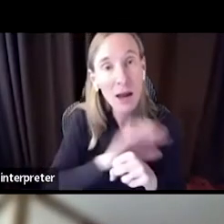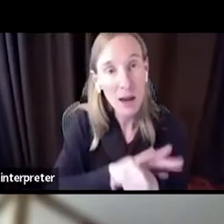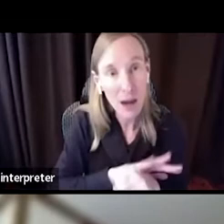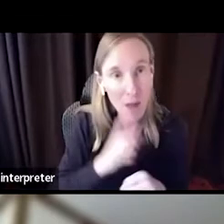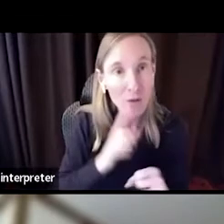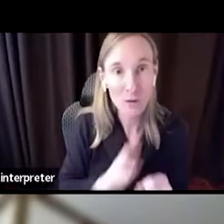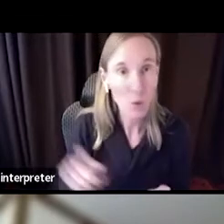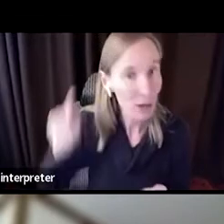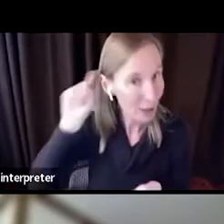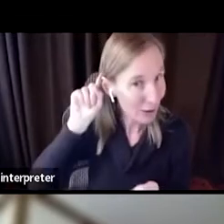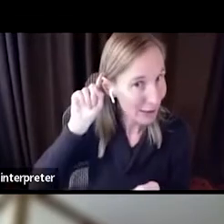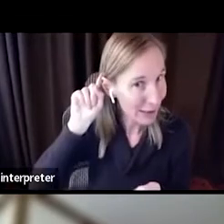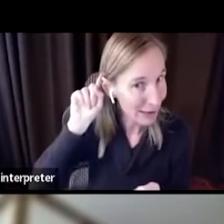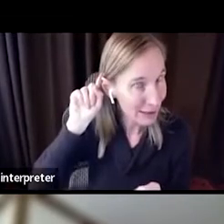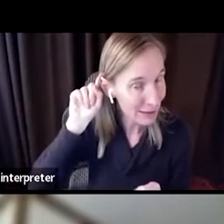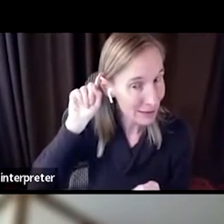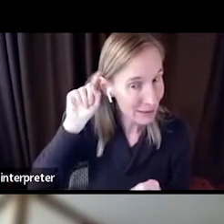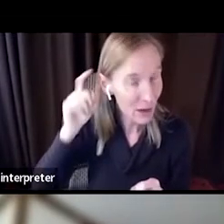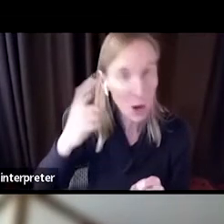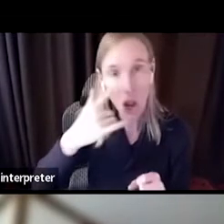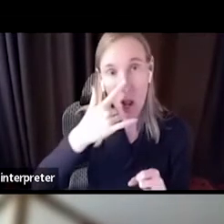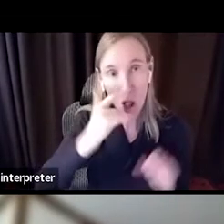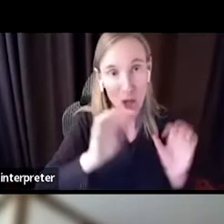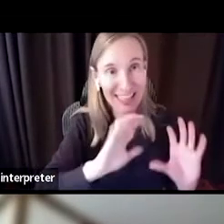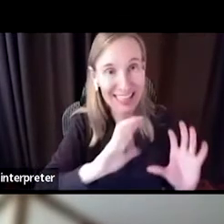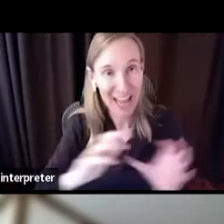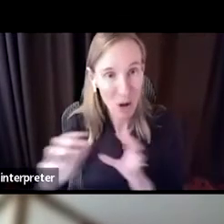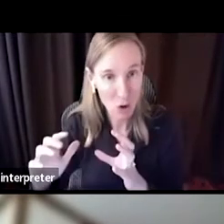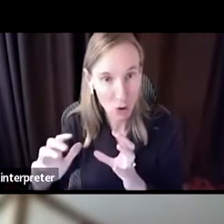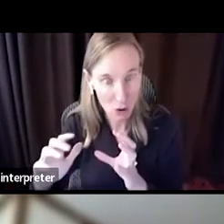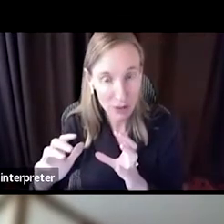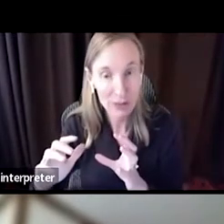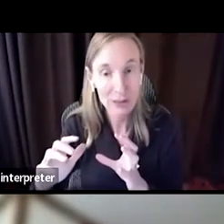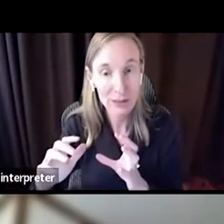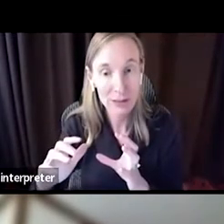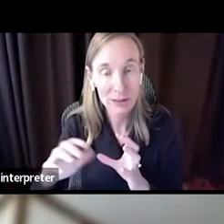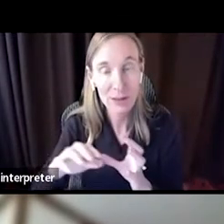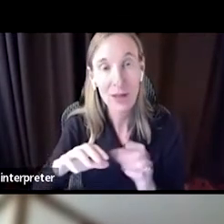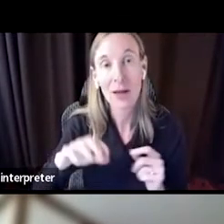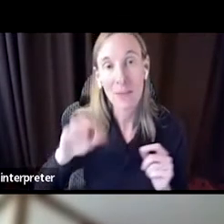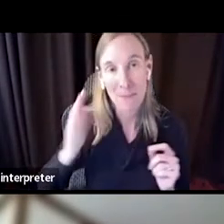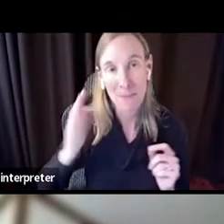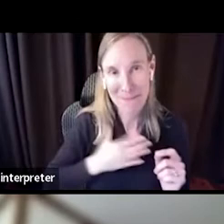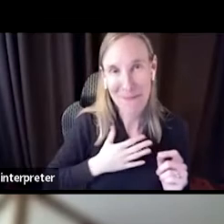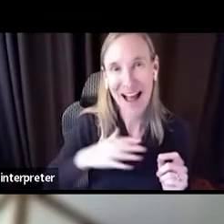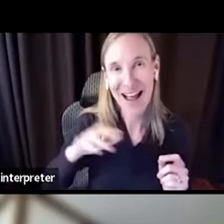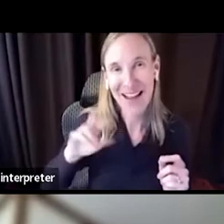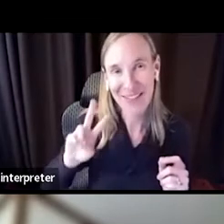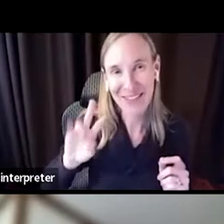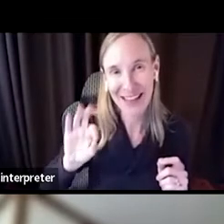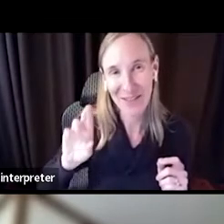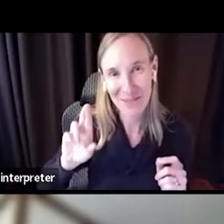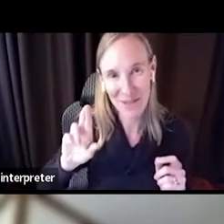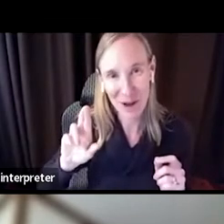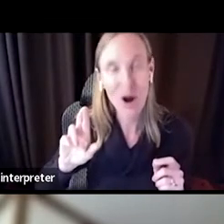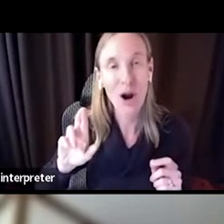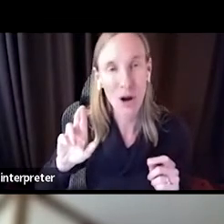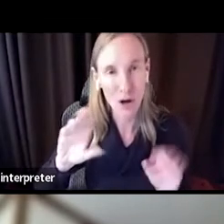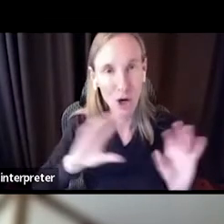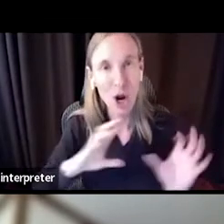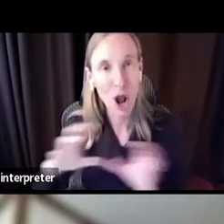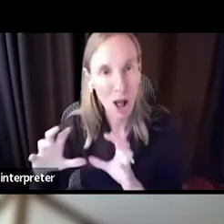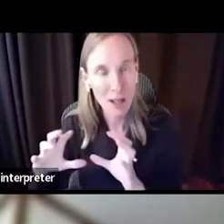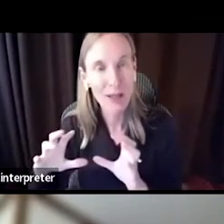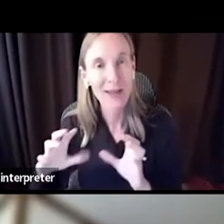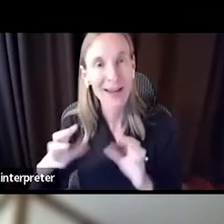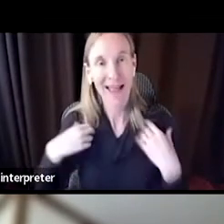aids comprises the categories that my DFR colleague had referred to health insurers being able to